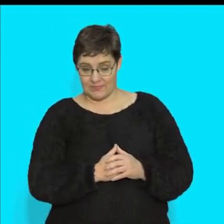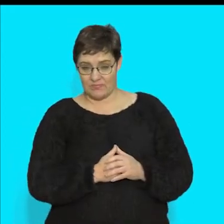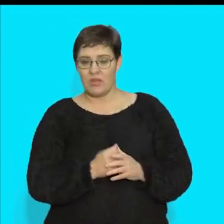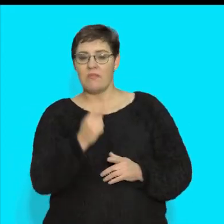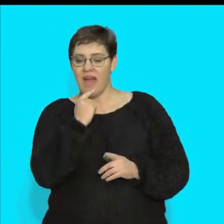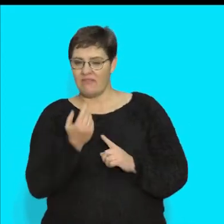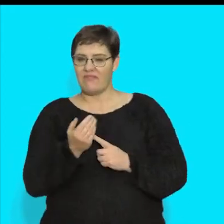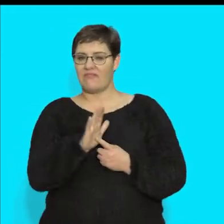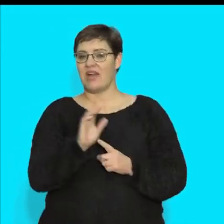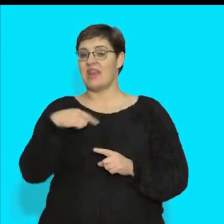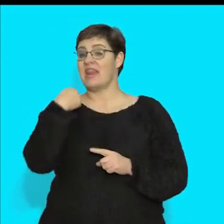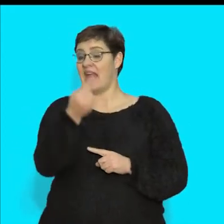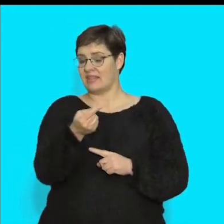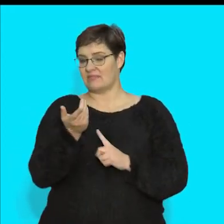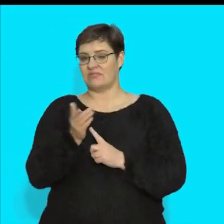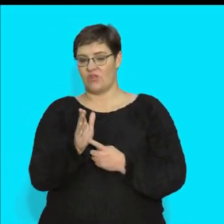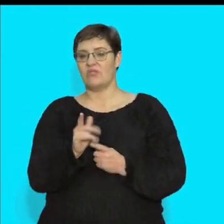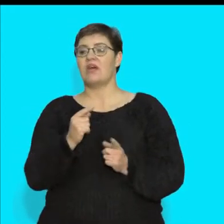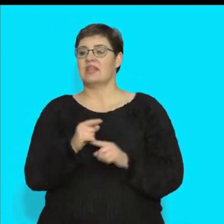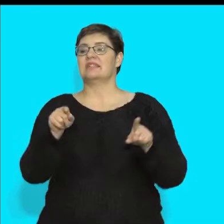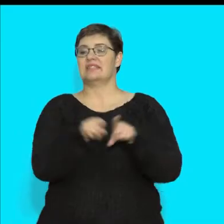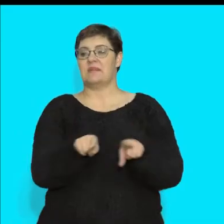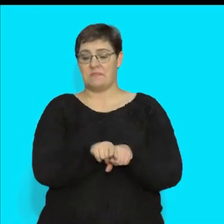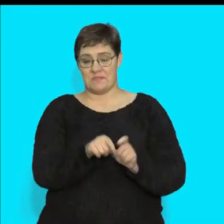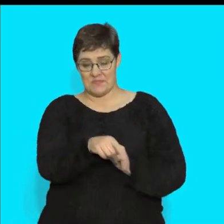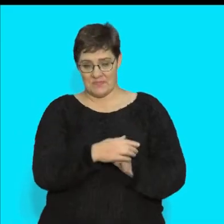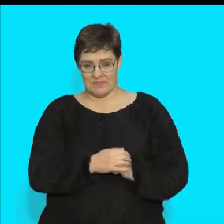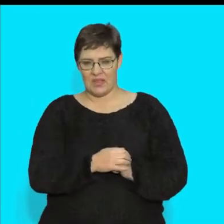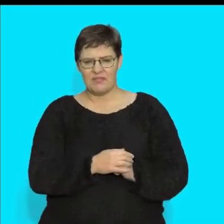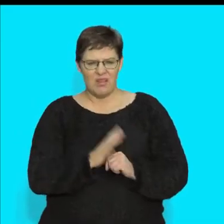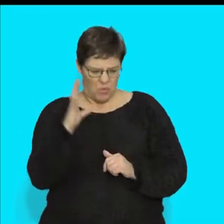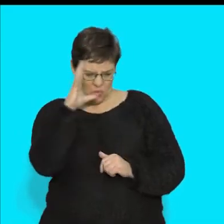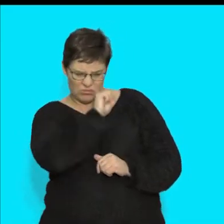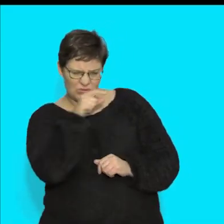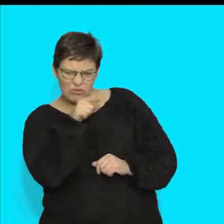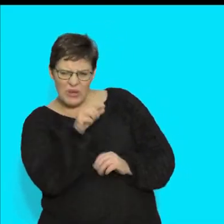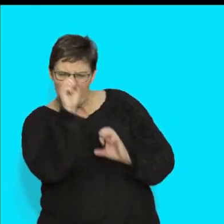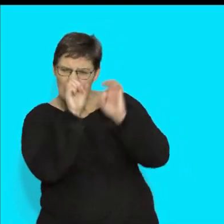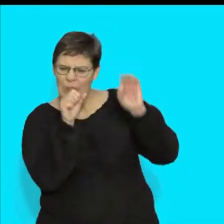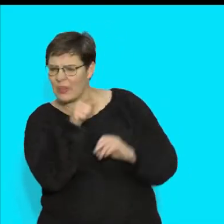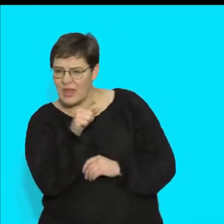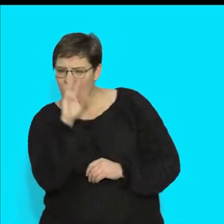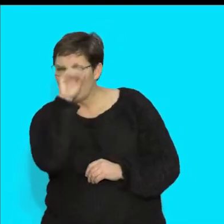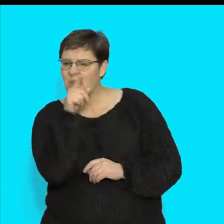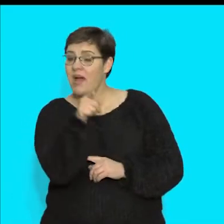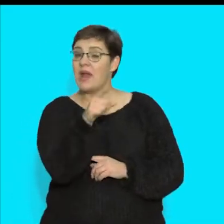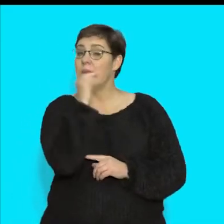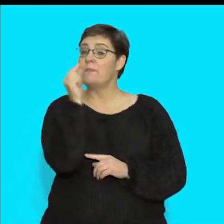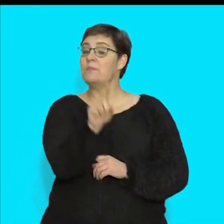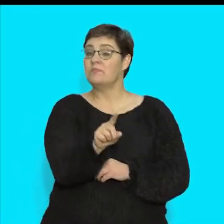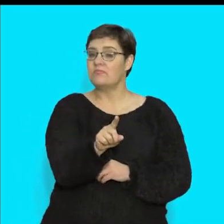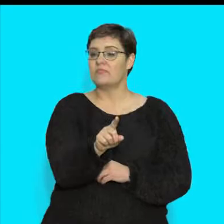feature in the next section that's the same. And then these little weird looking ones, if you can remember, those are going to be